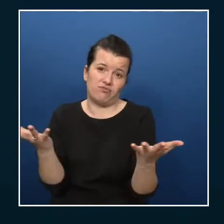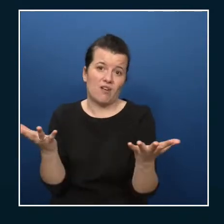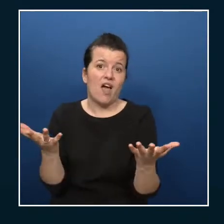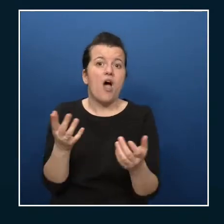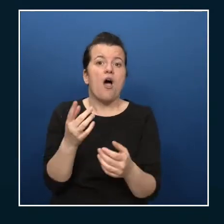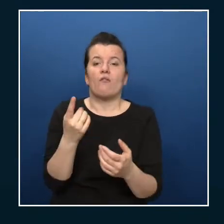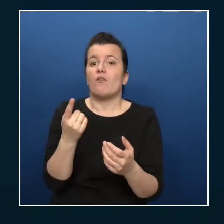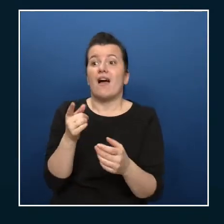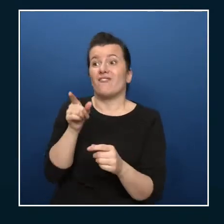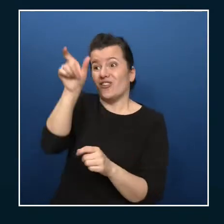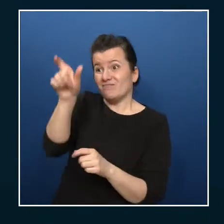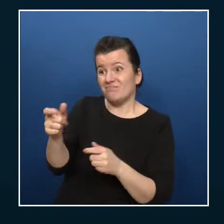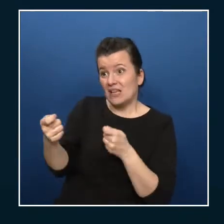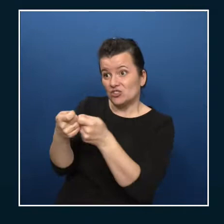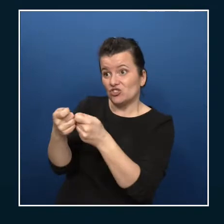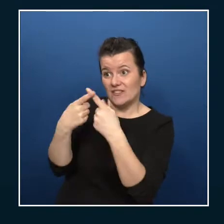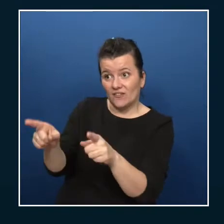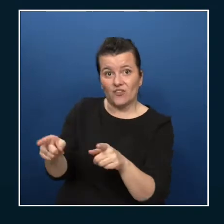well, what else to say, right?